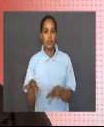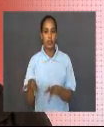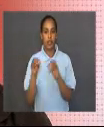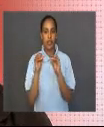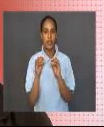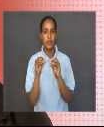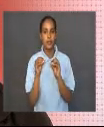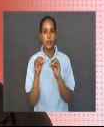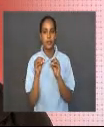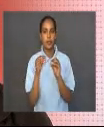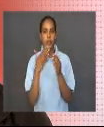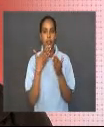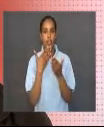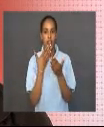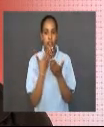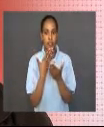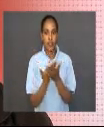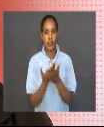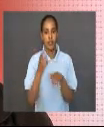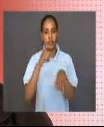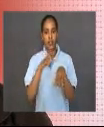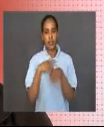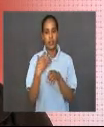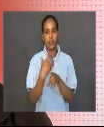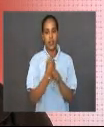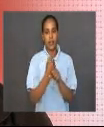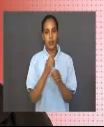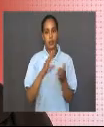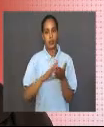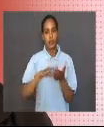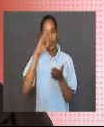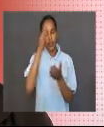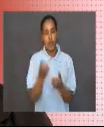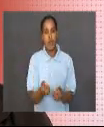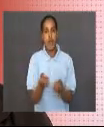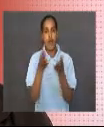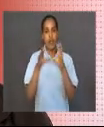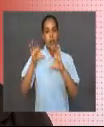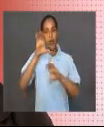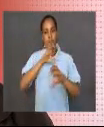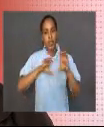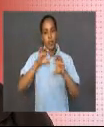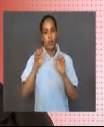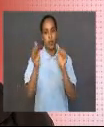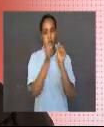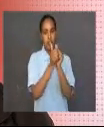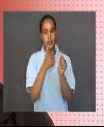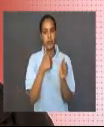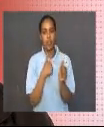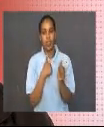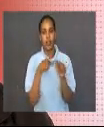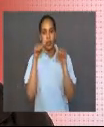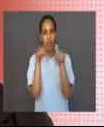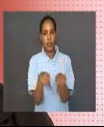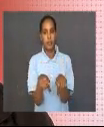Students, thank you for taking the time to learn more about chemistry with me today.